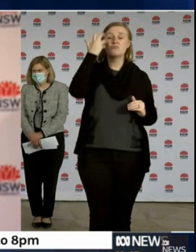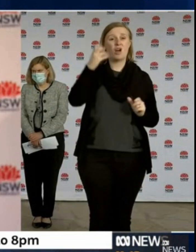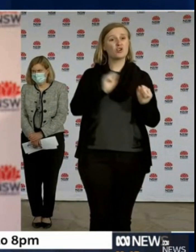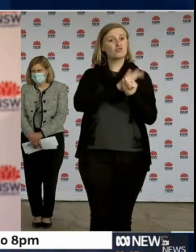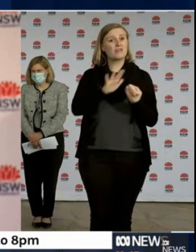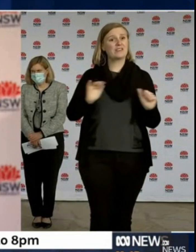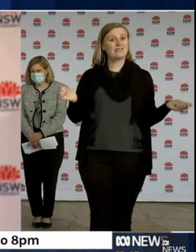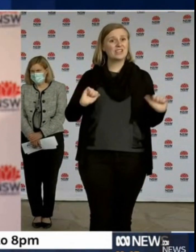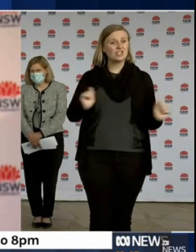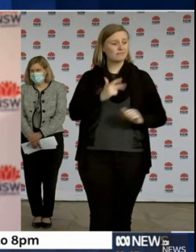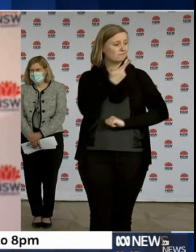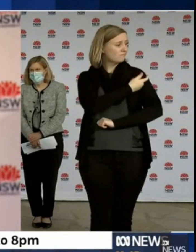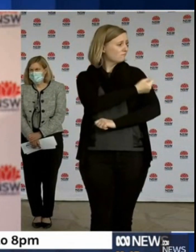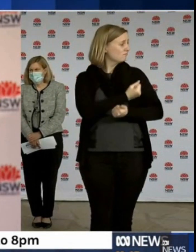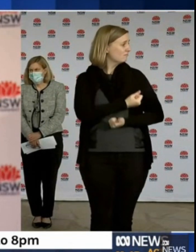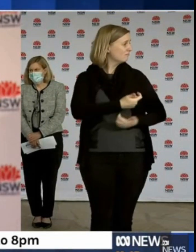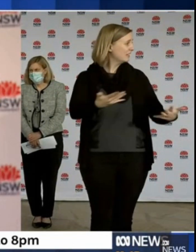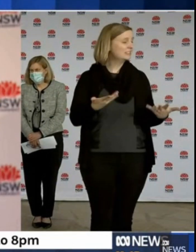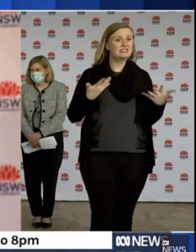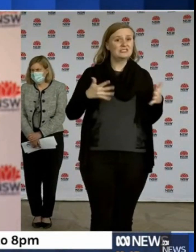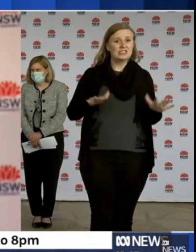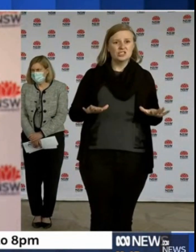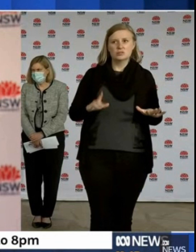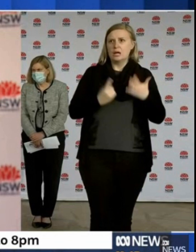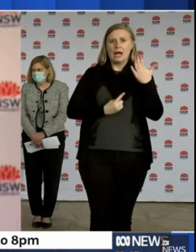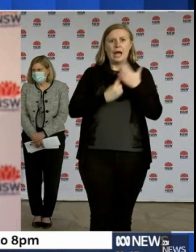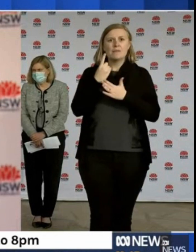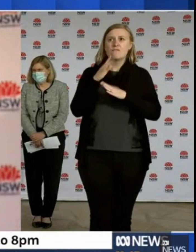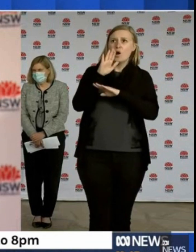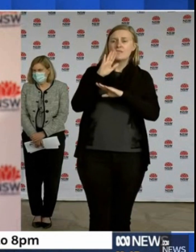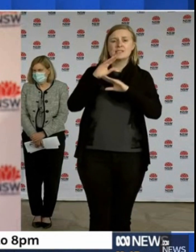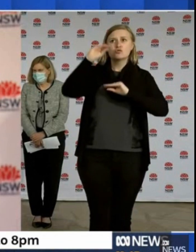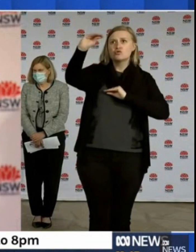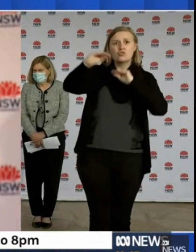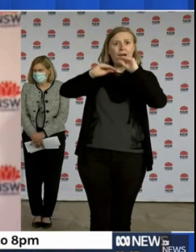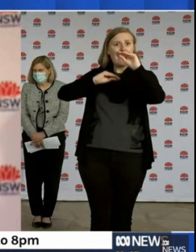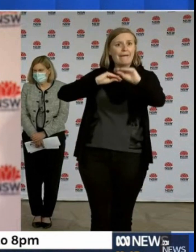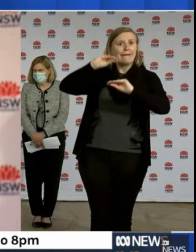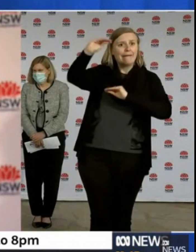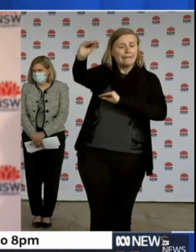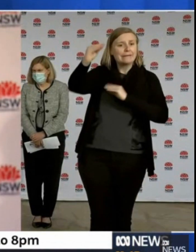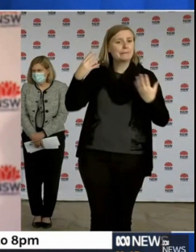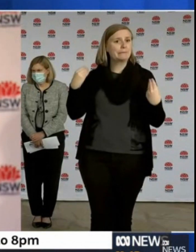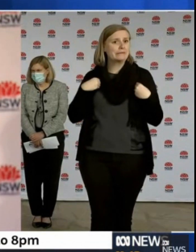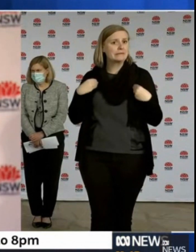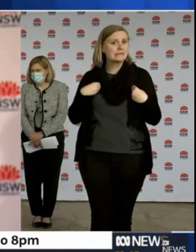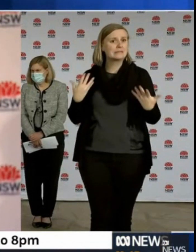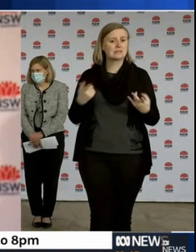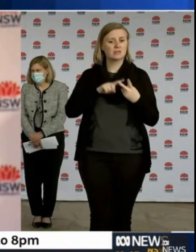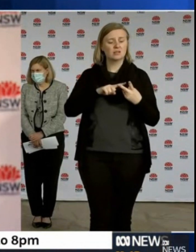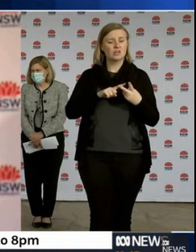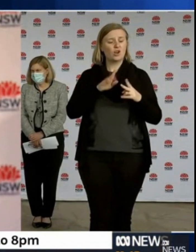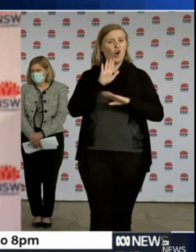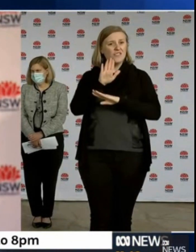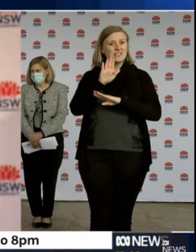post-COVID. We have to think about life once our population is vaccinated. We're starting to see countries talk to each other about opening travel. We don't want